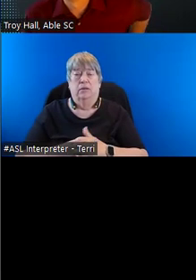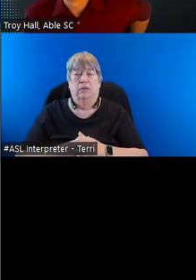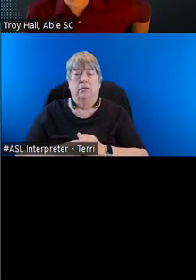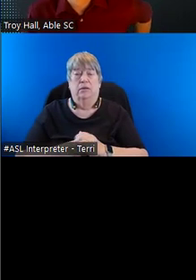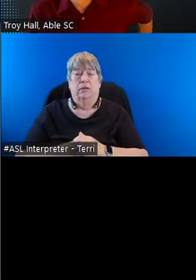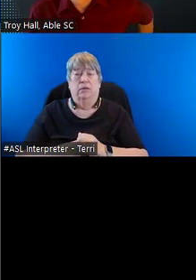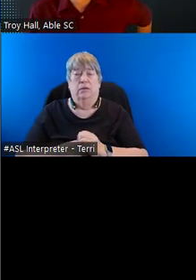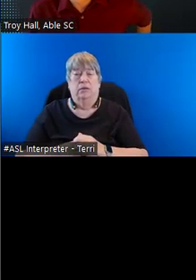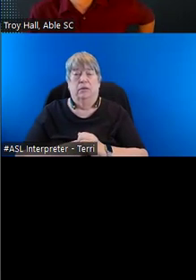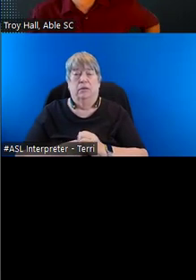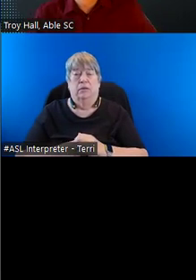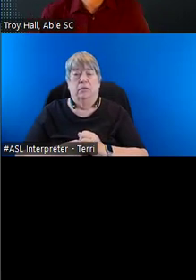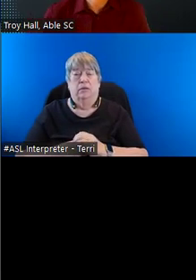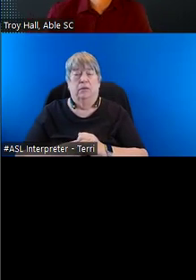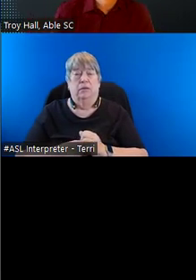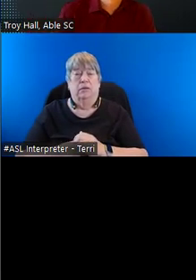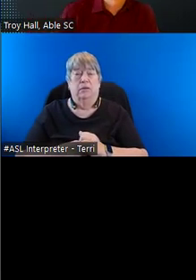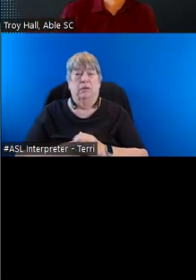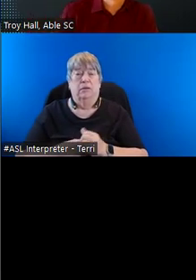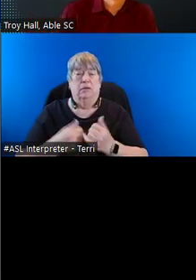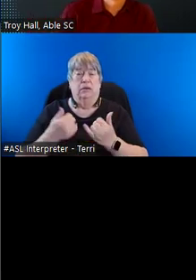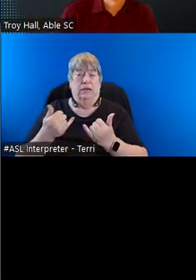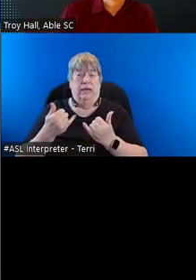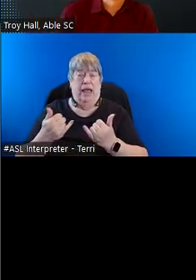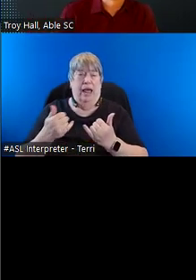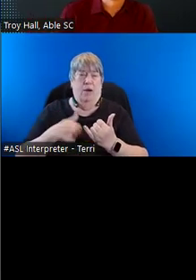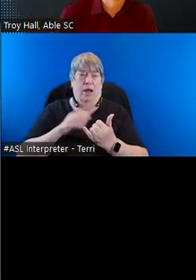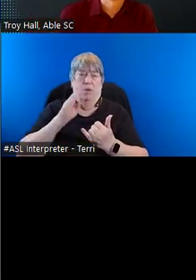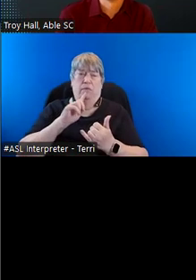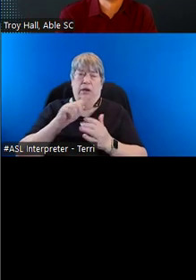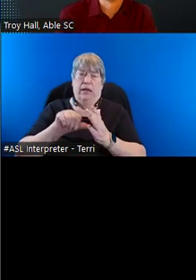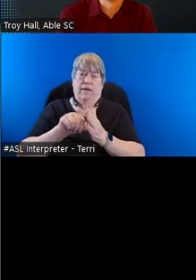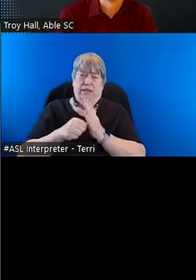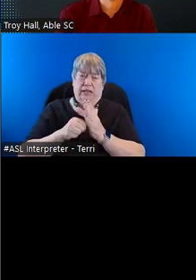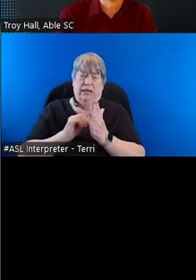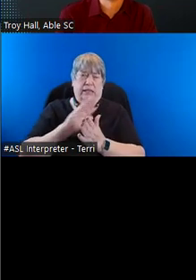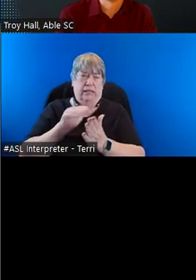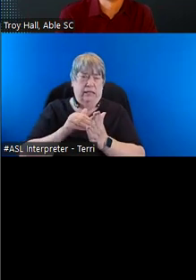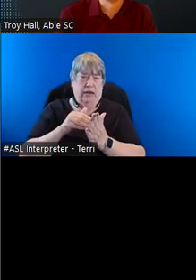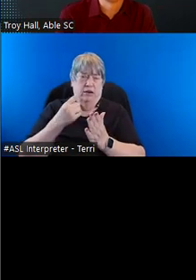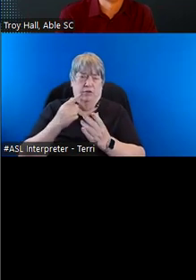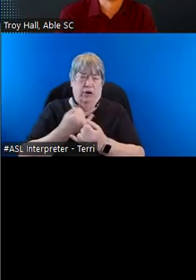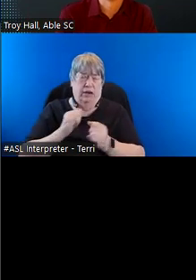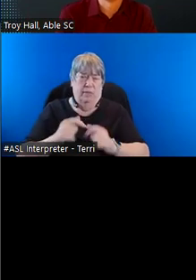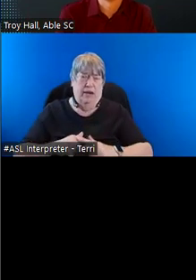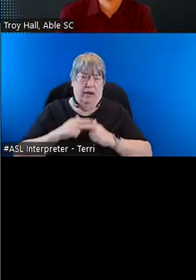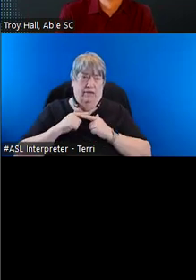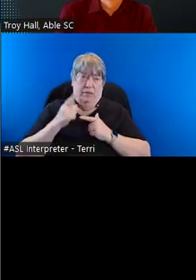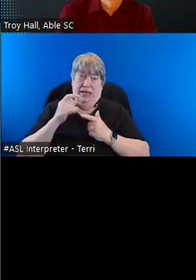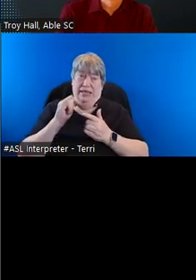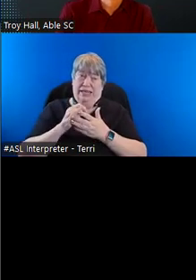I am gonna harp on Centers for Independent Living for a minute because that's what's gonna be most relevant to us.